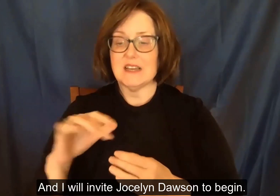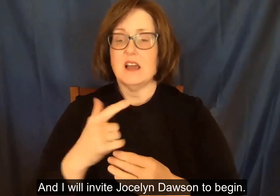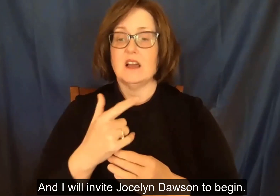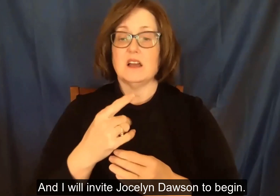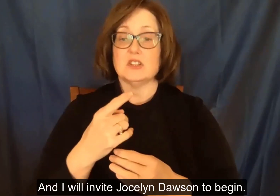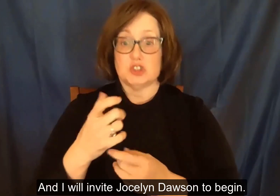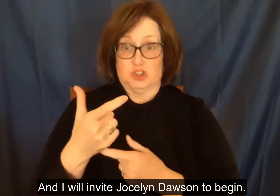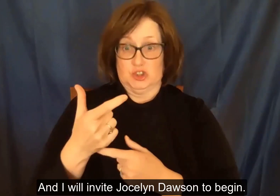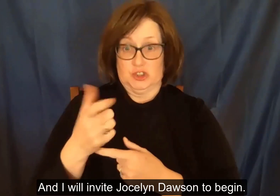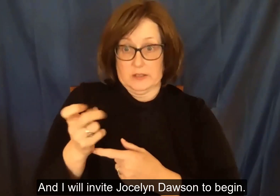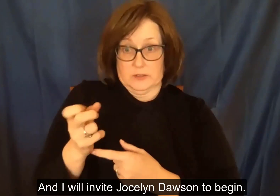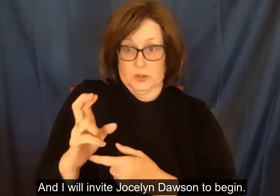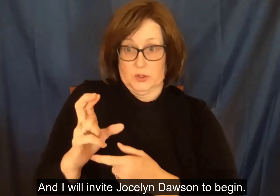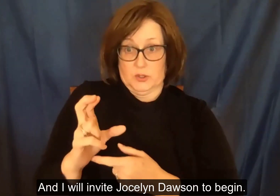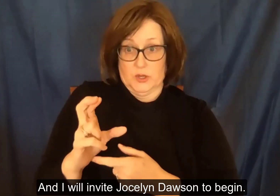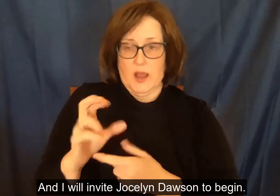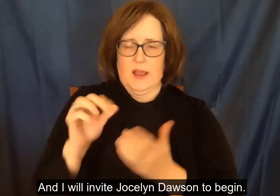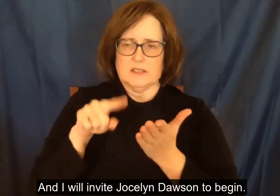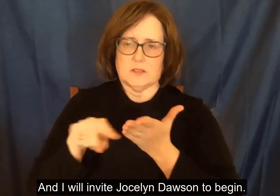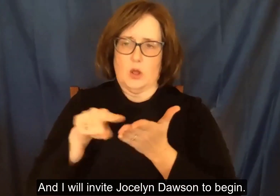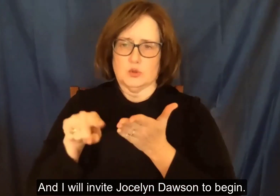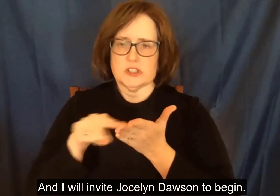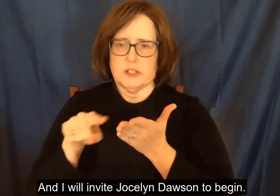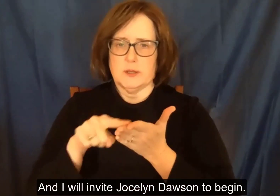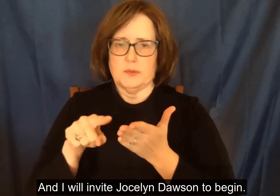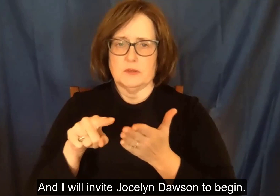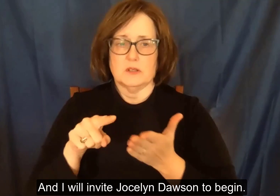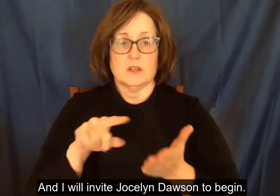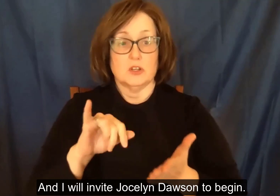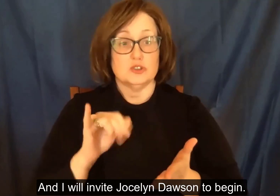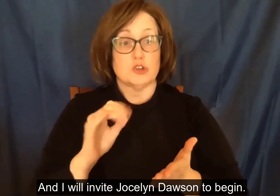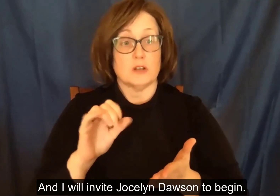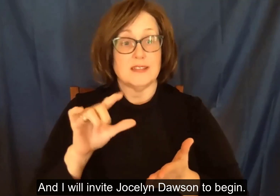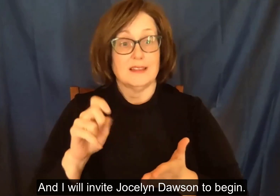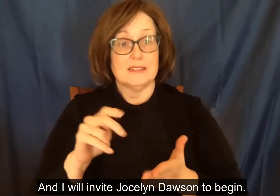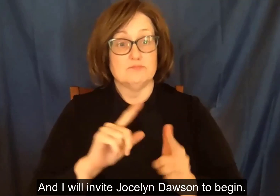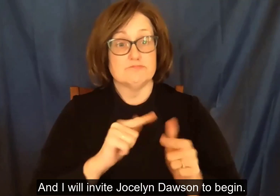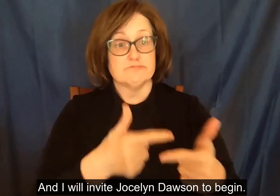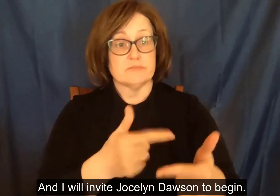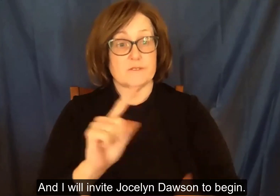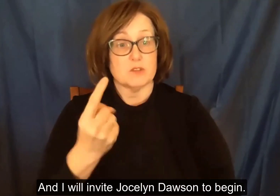will invite Jocelyn Dawson to begin.